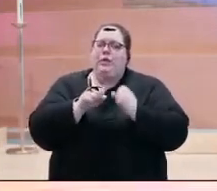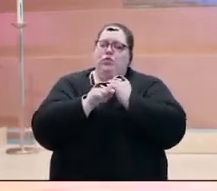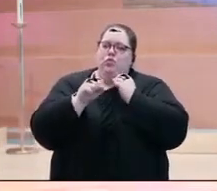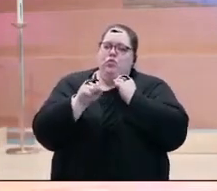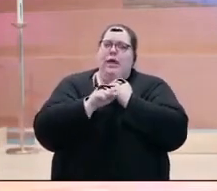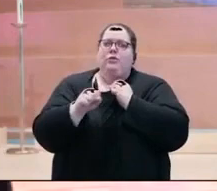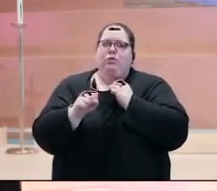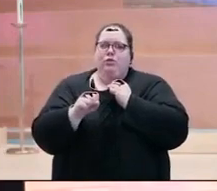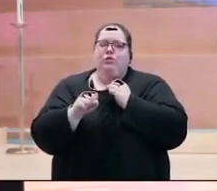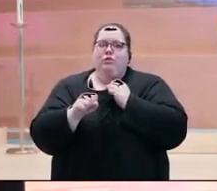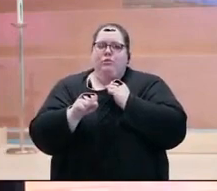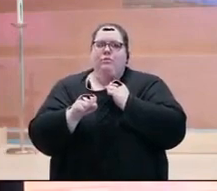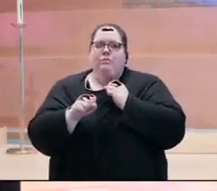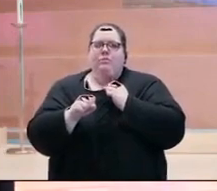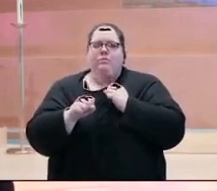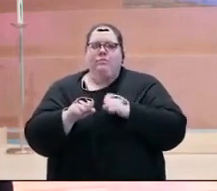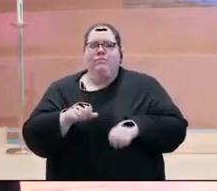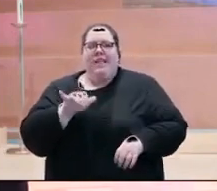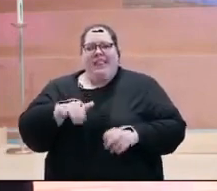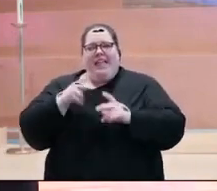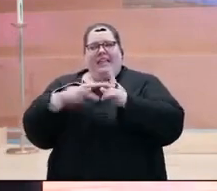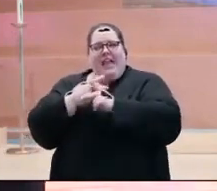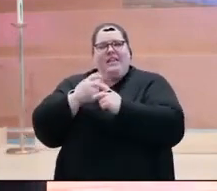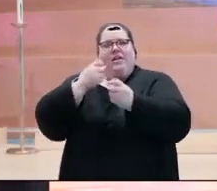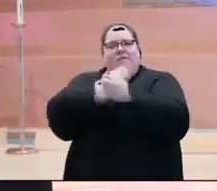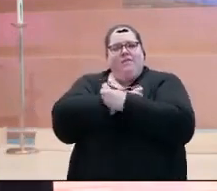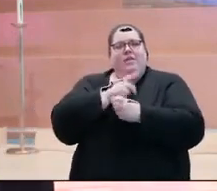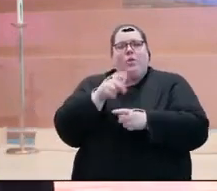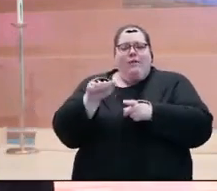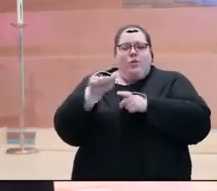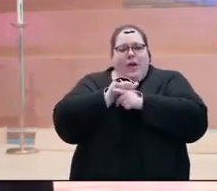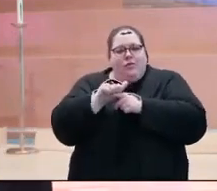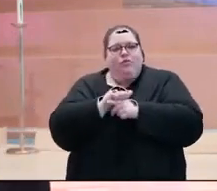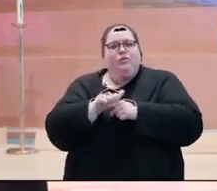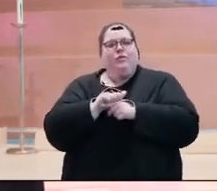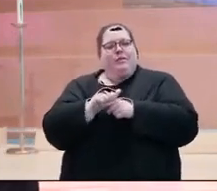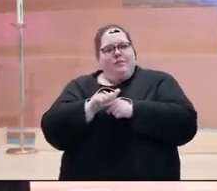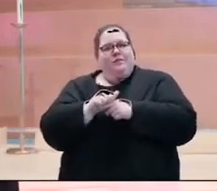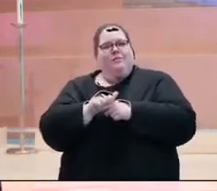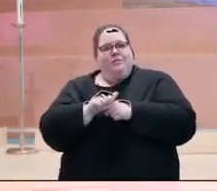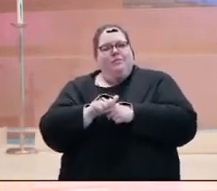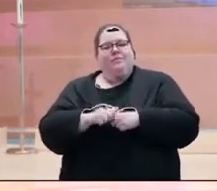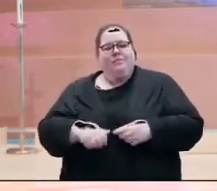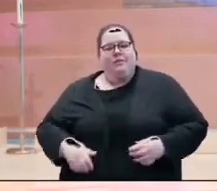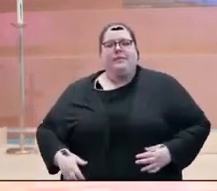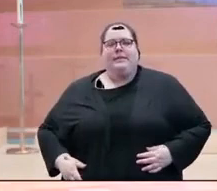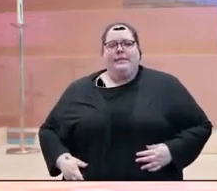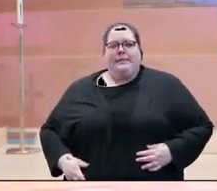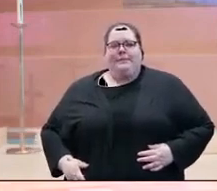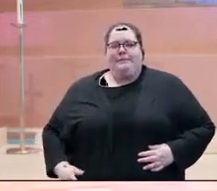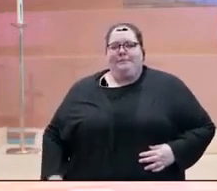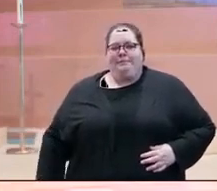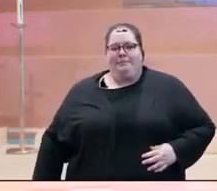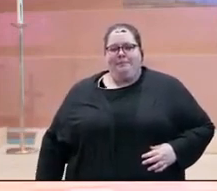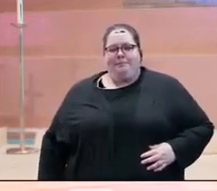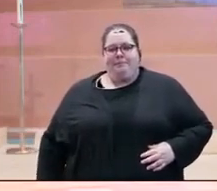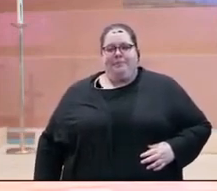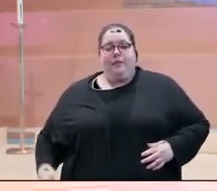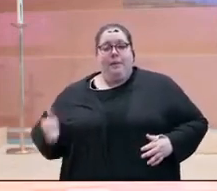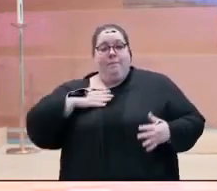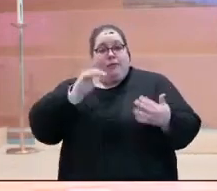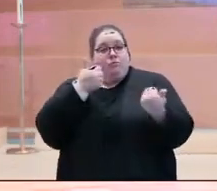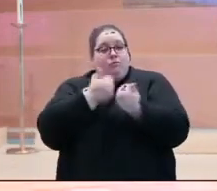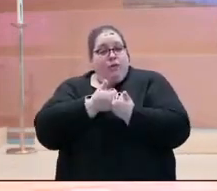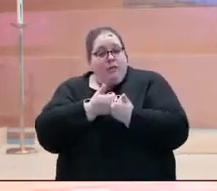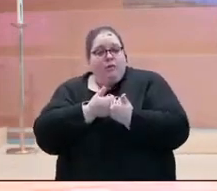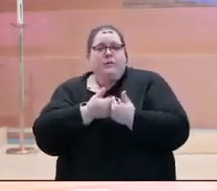Love like this is a muscle that needs to be stretched and to be exercised. And so the way that we'll push this or challenge this is,